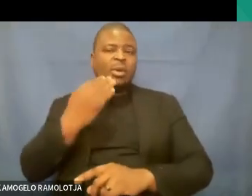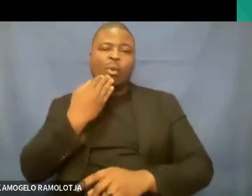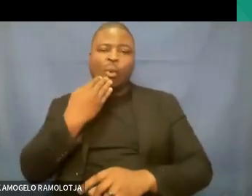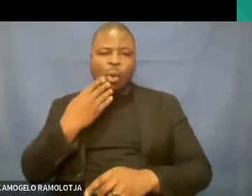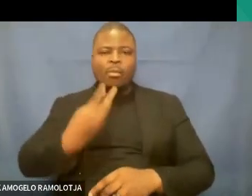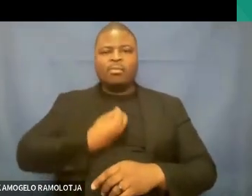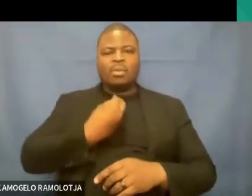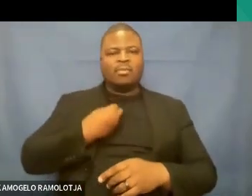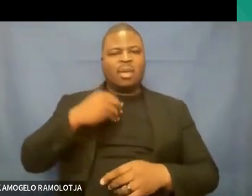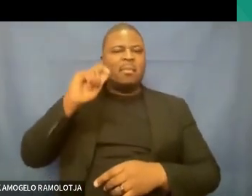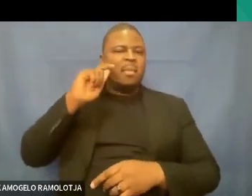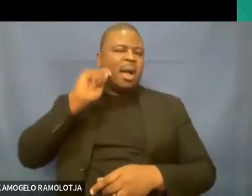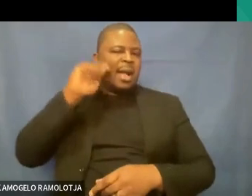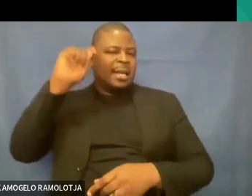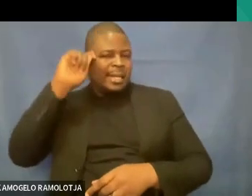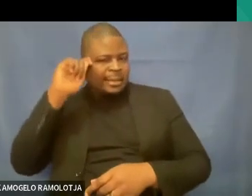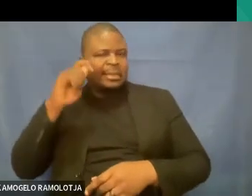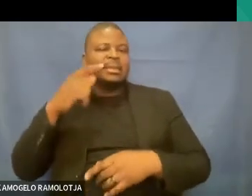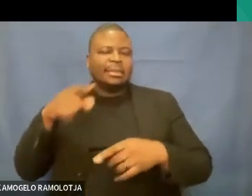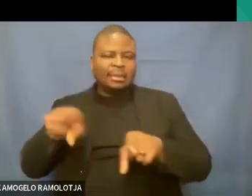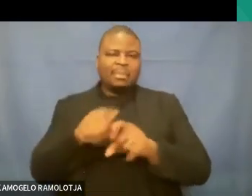slide, please.